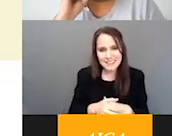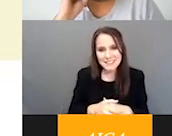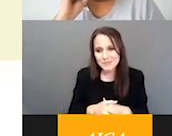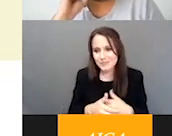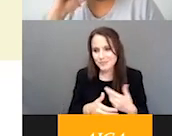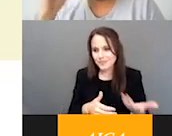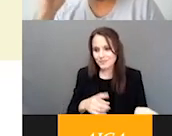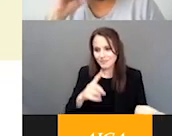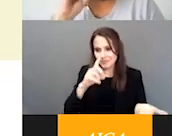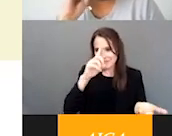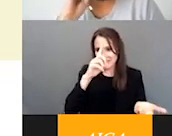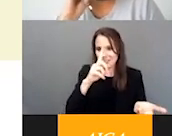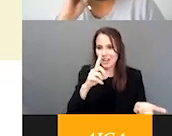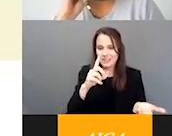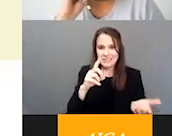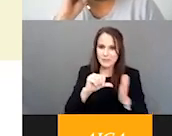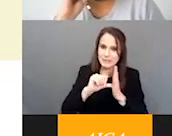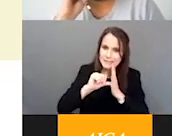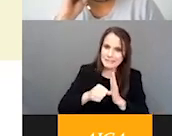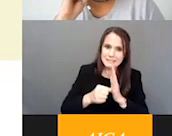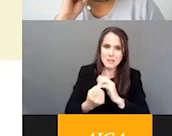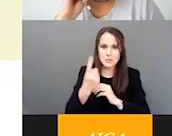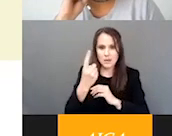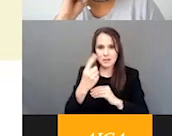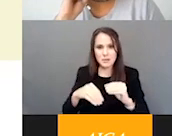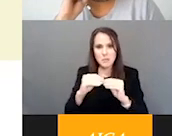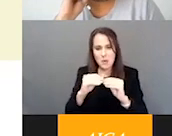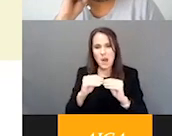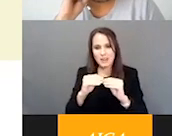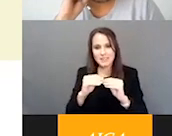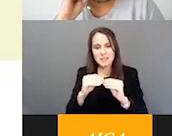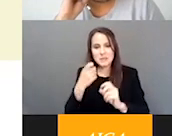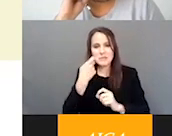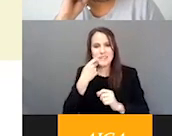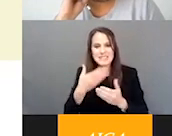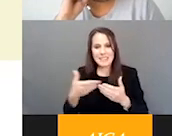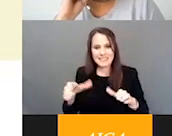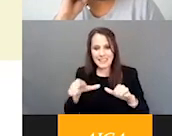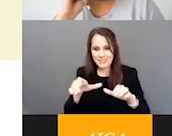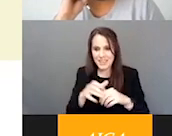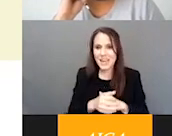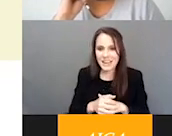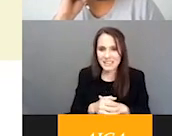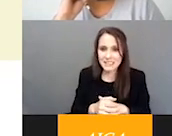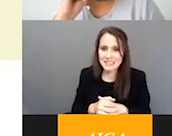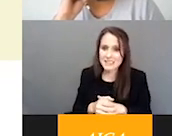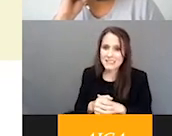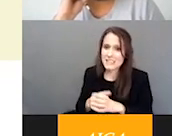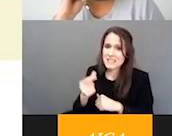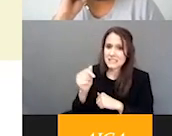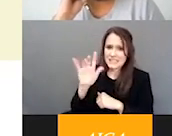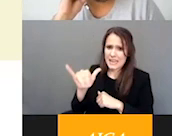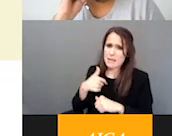I thought that I'd throw that in as one of the more recent things that I'd done. And it's an amazing example of